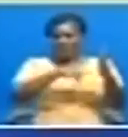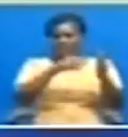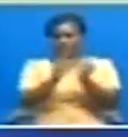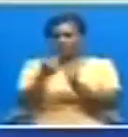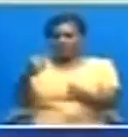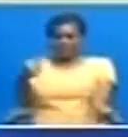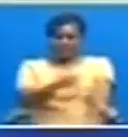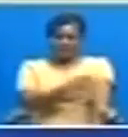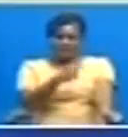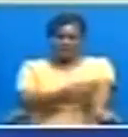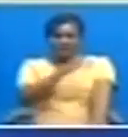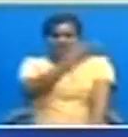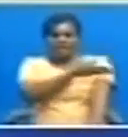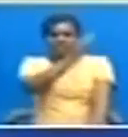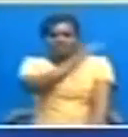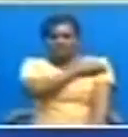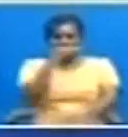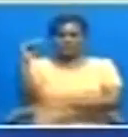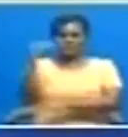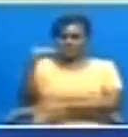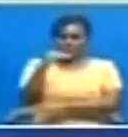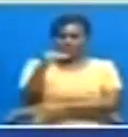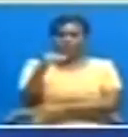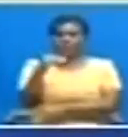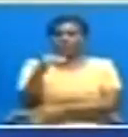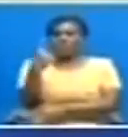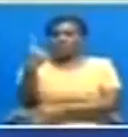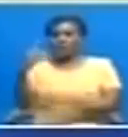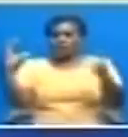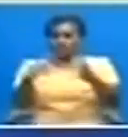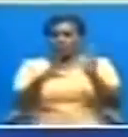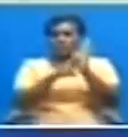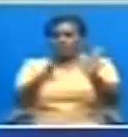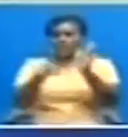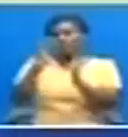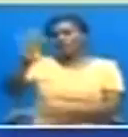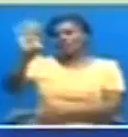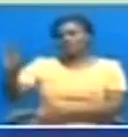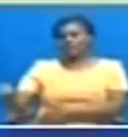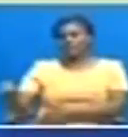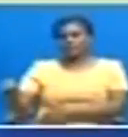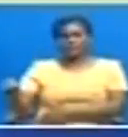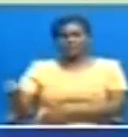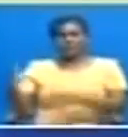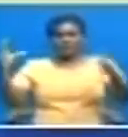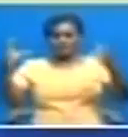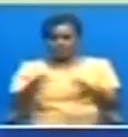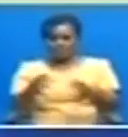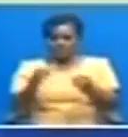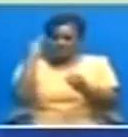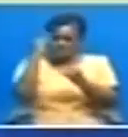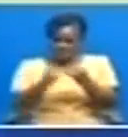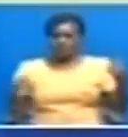Ghana, Nigeria, Zimbabwe and Namibia. Only one team will represent the continent in the Olympics. The team is making